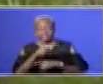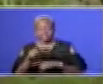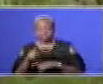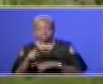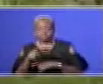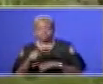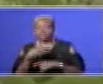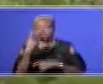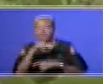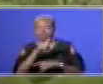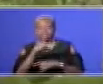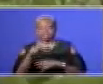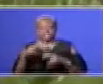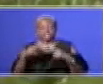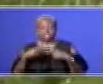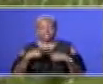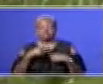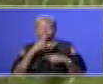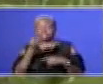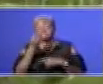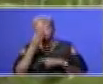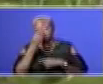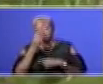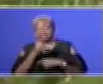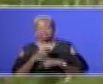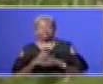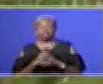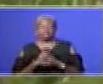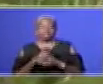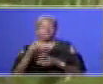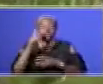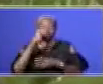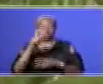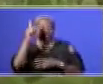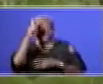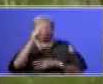is bite in. Lloyd Allen, ZNS Network News.